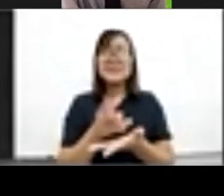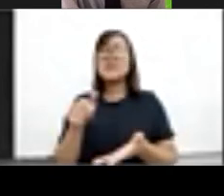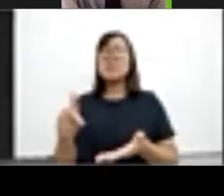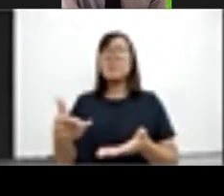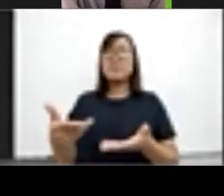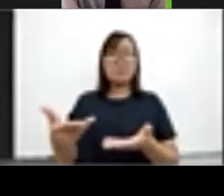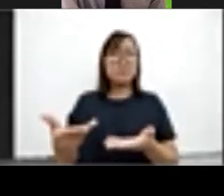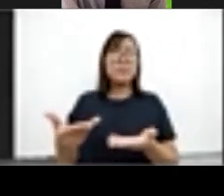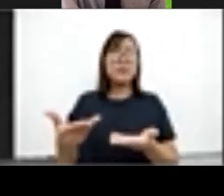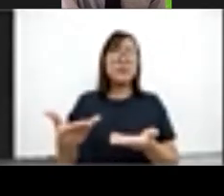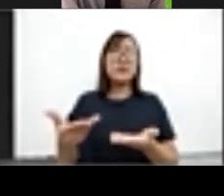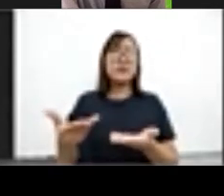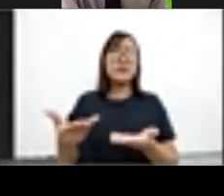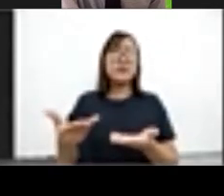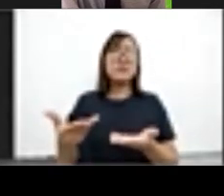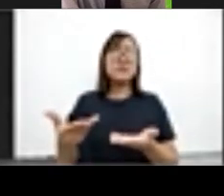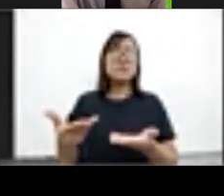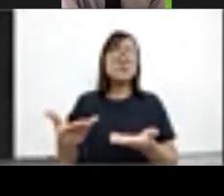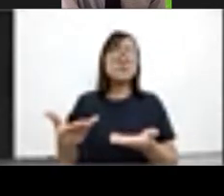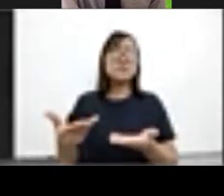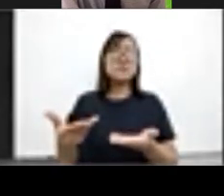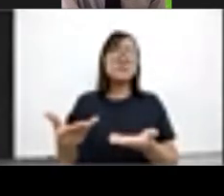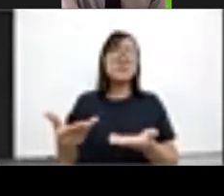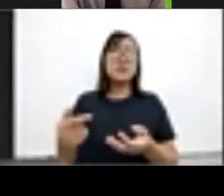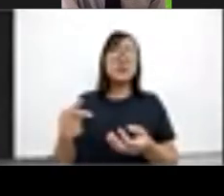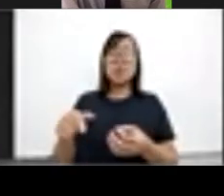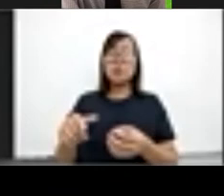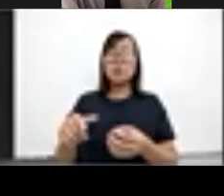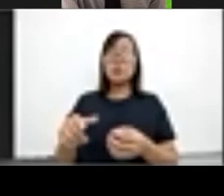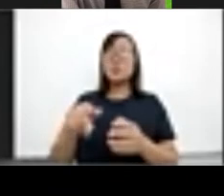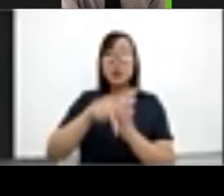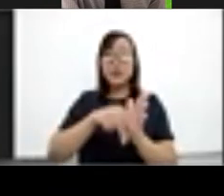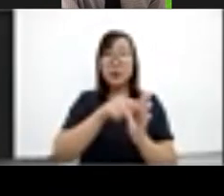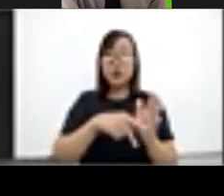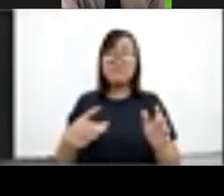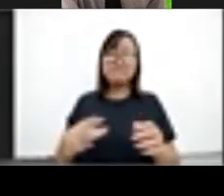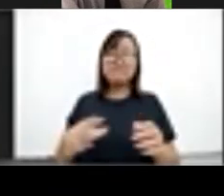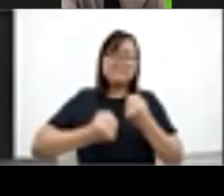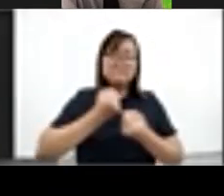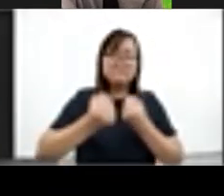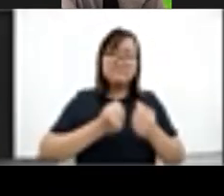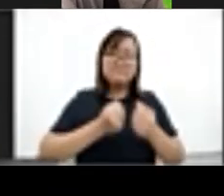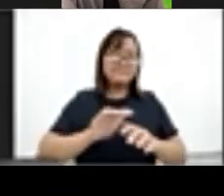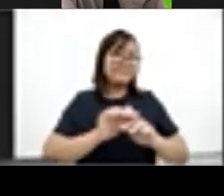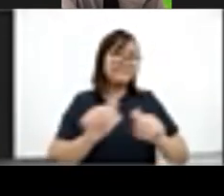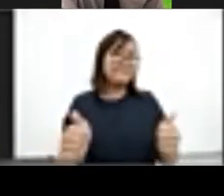trans-am unsustainable dari home sweet